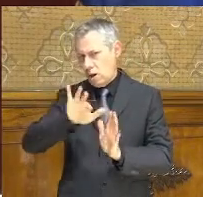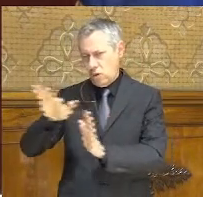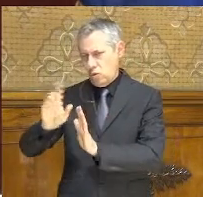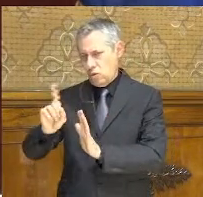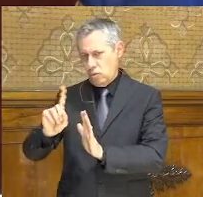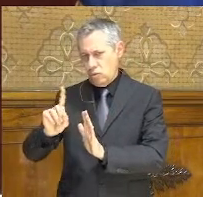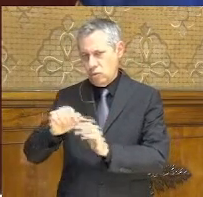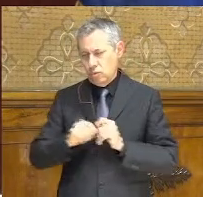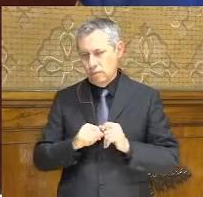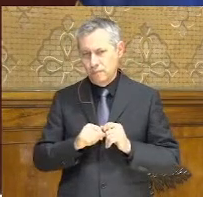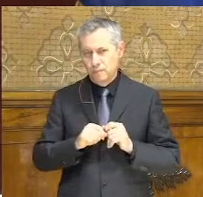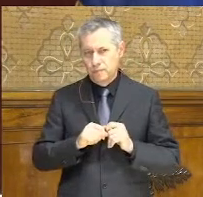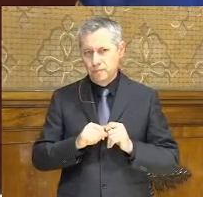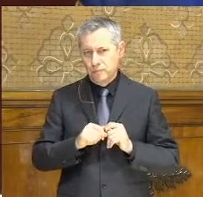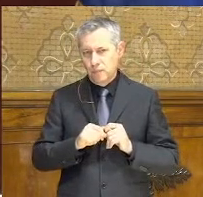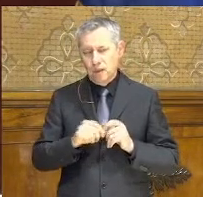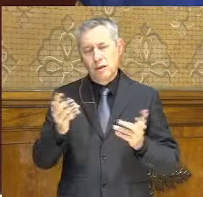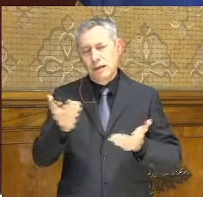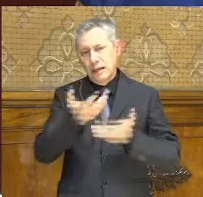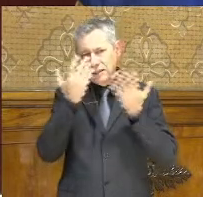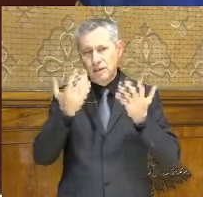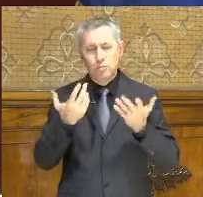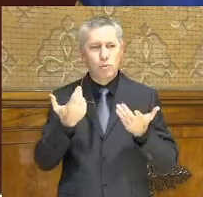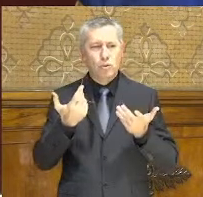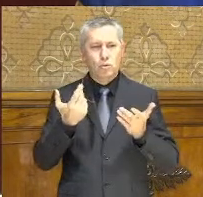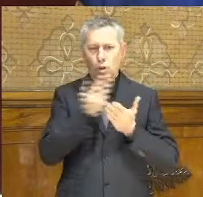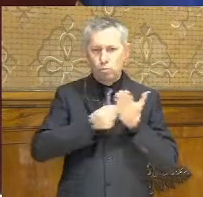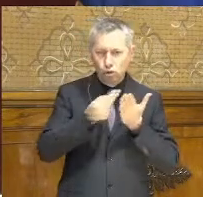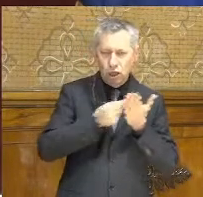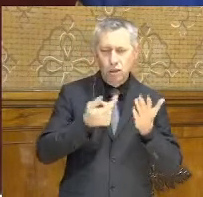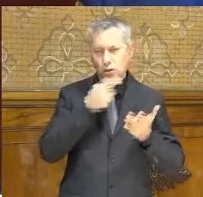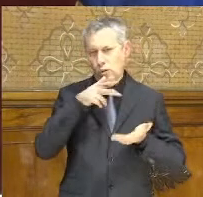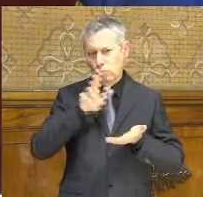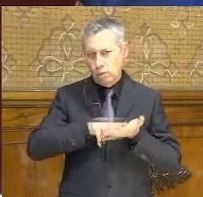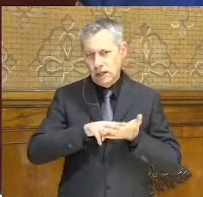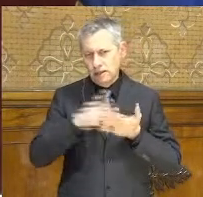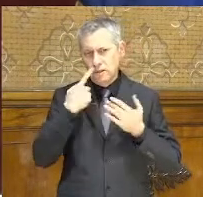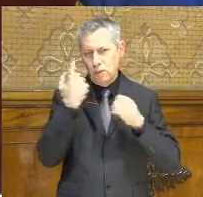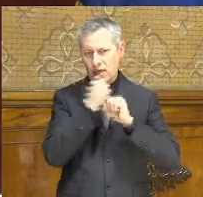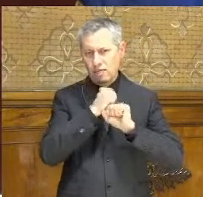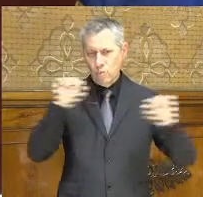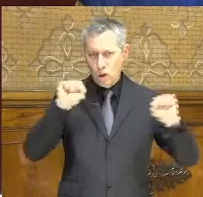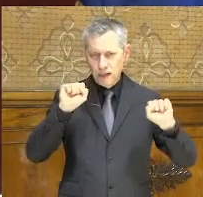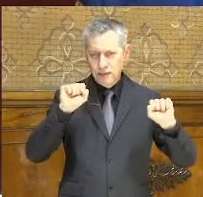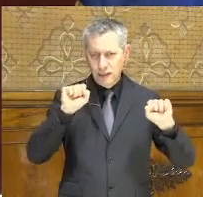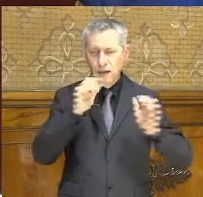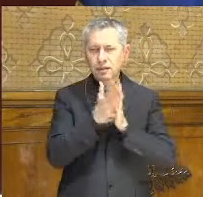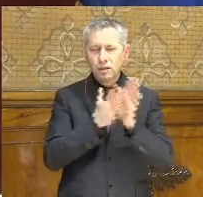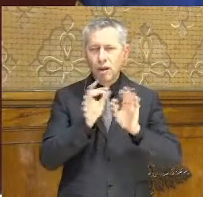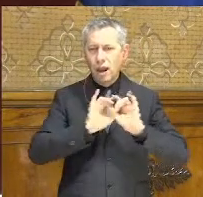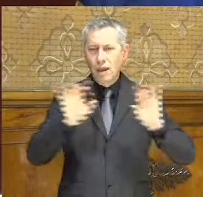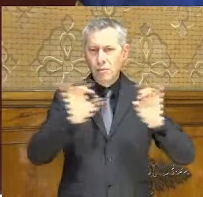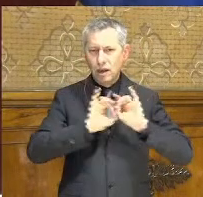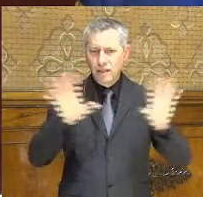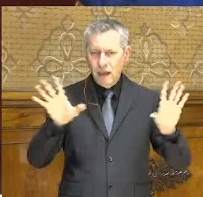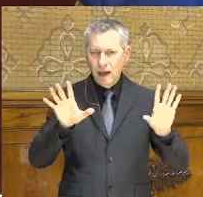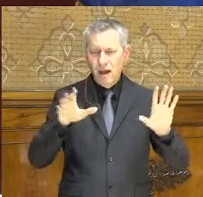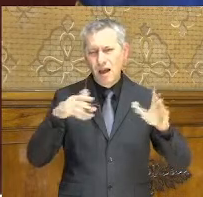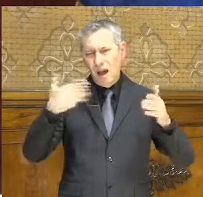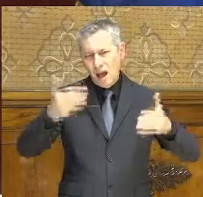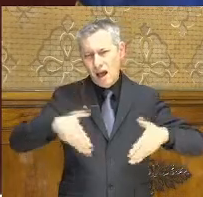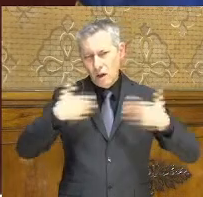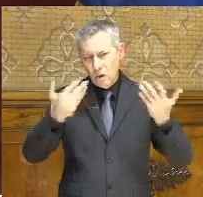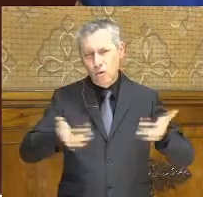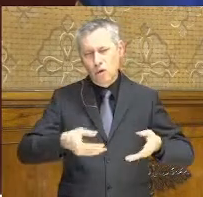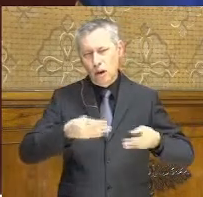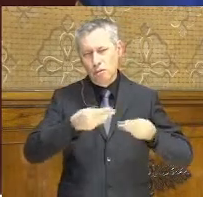Within the debris of democracy's projects and promises, the sign of freedom still stirs in the dust. Freedom has long